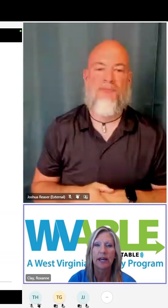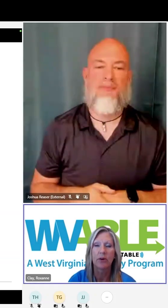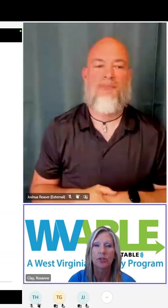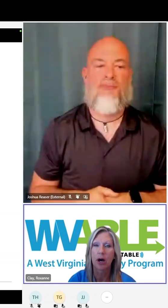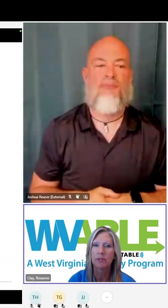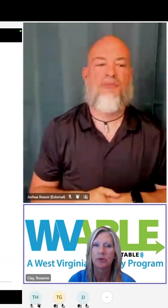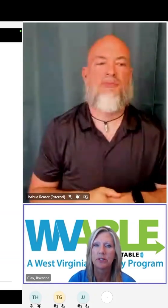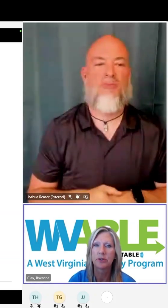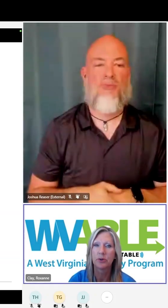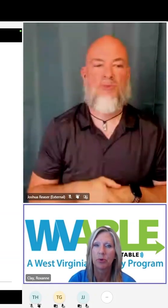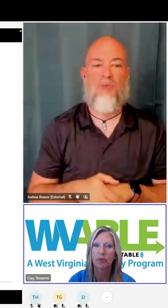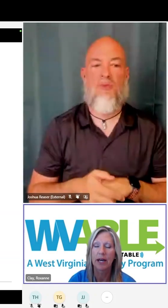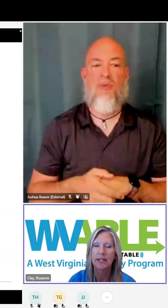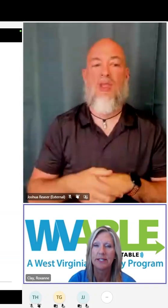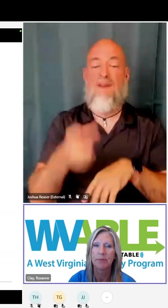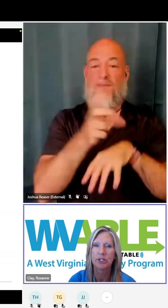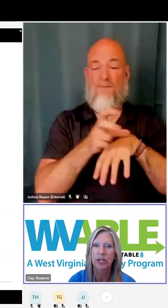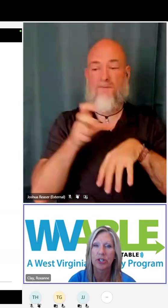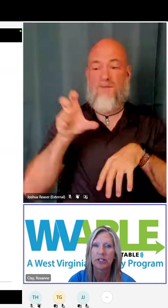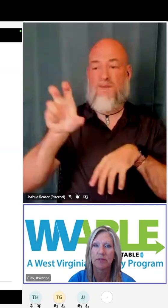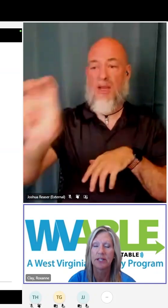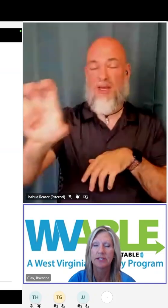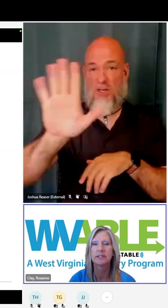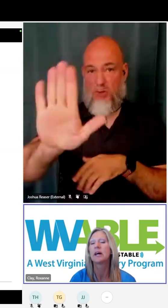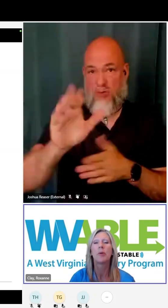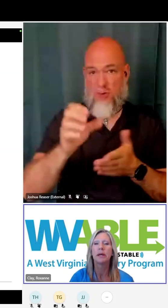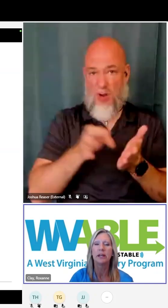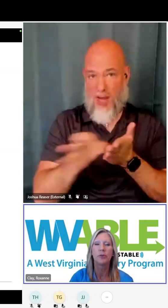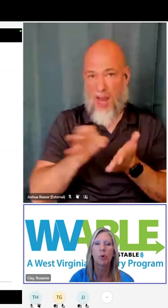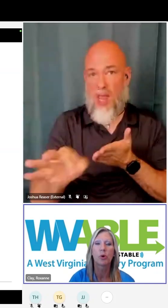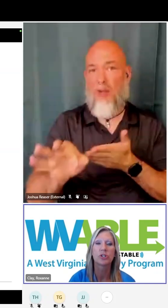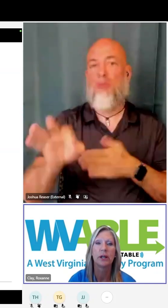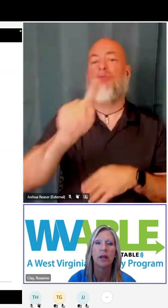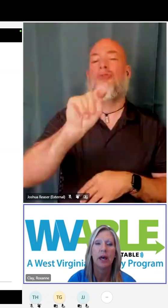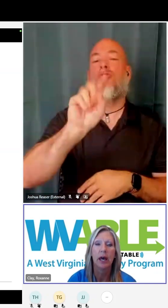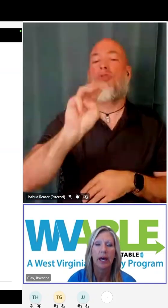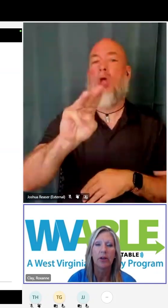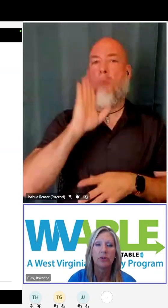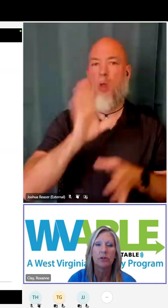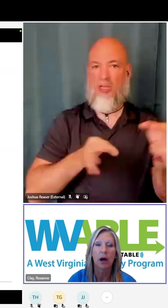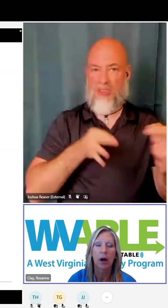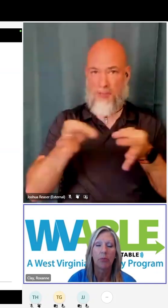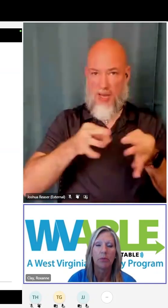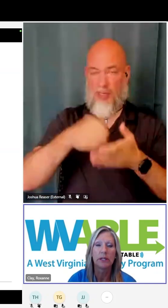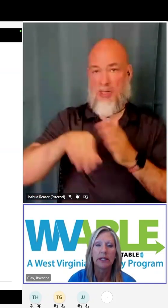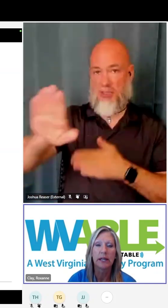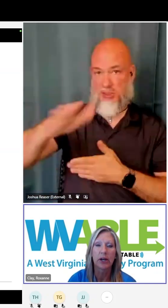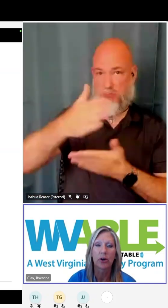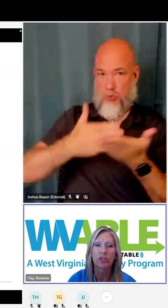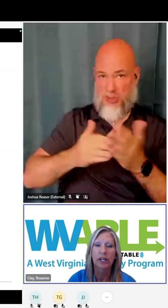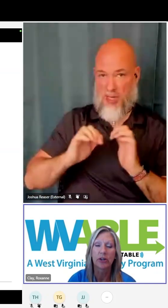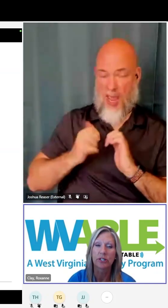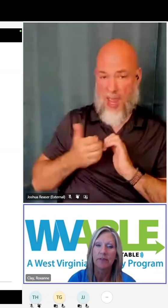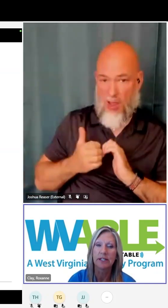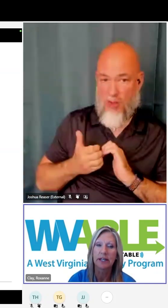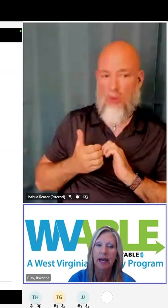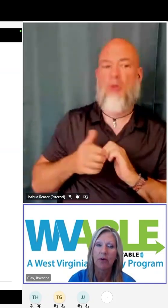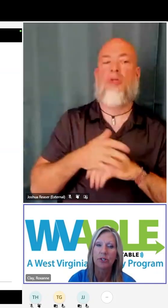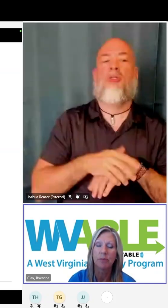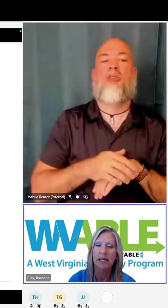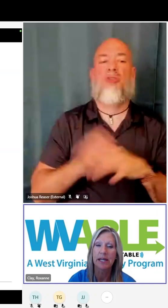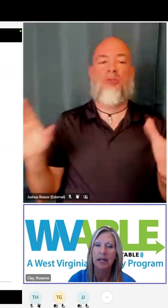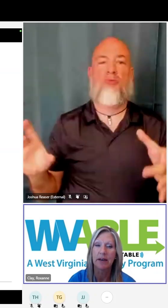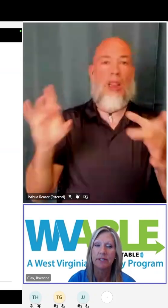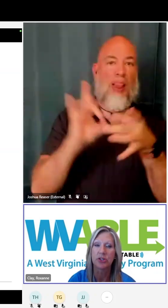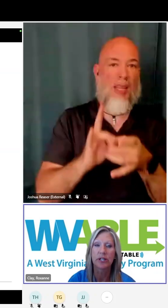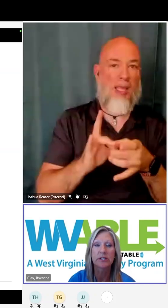Funding your account, Tom is going to provide the demonstrations of this in his portion, in linking a current checking or savings